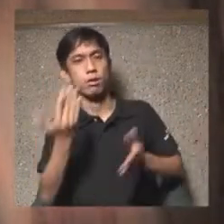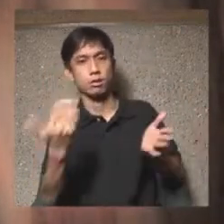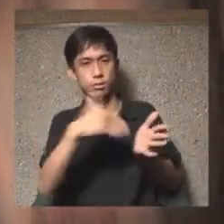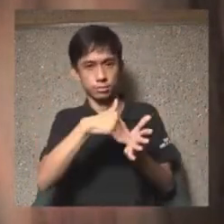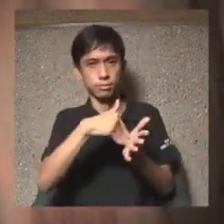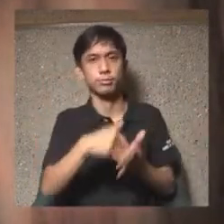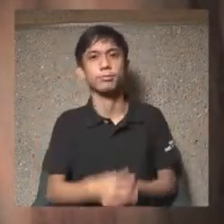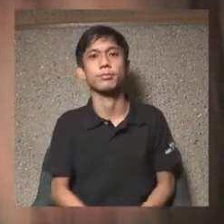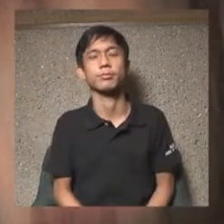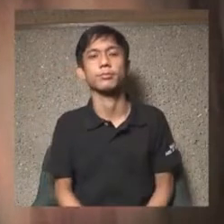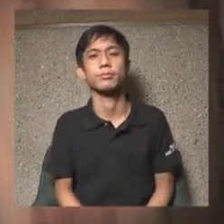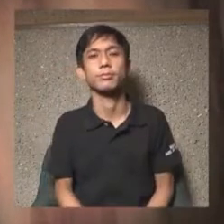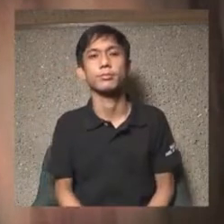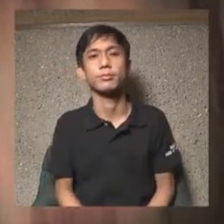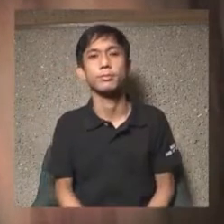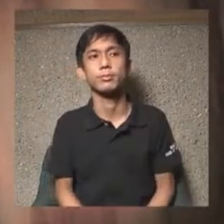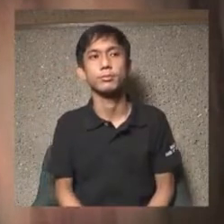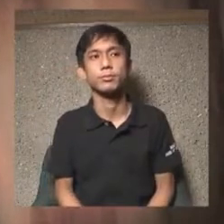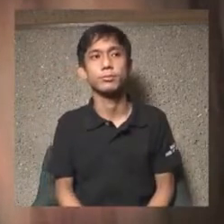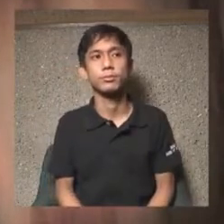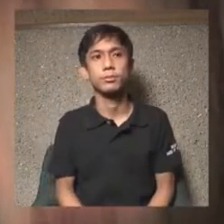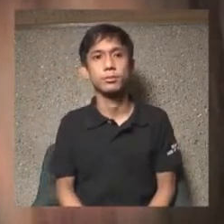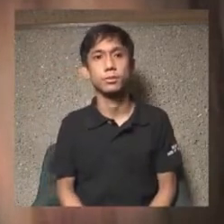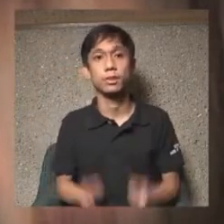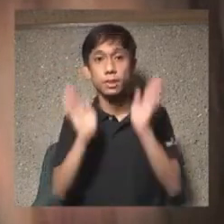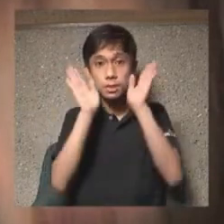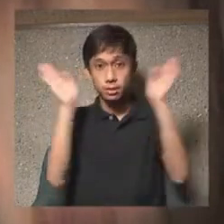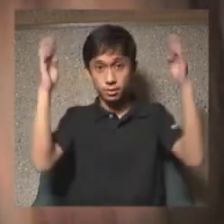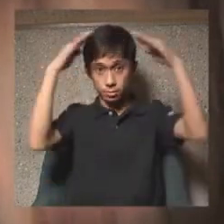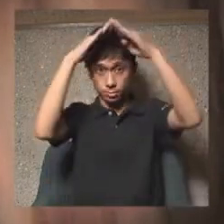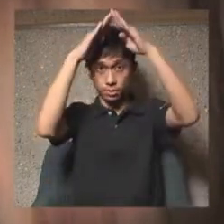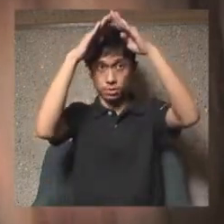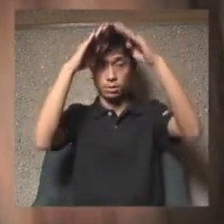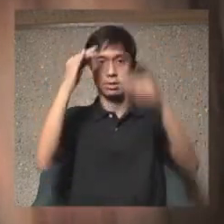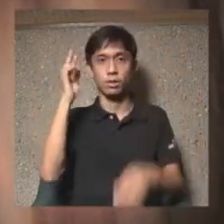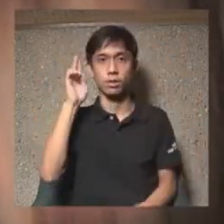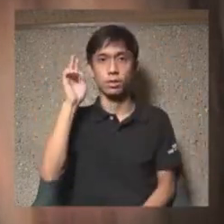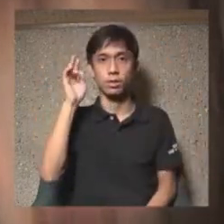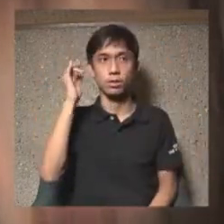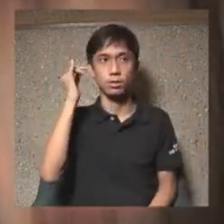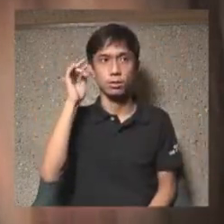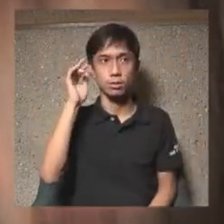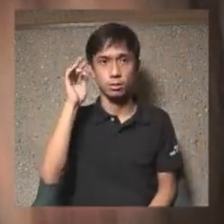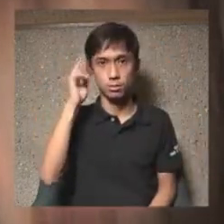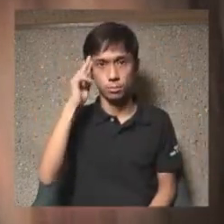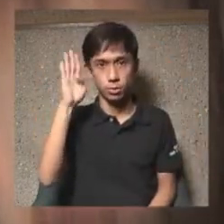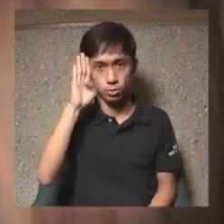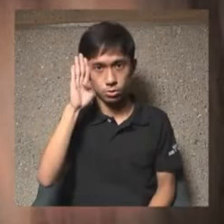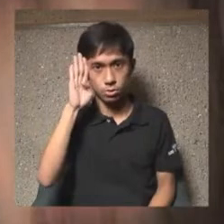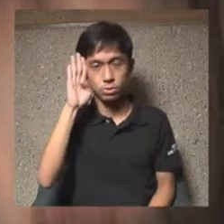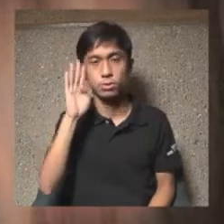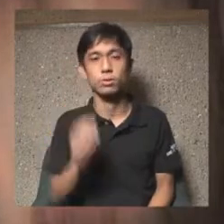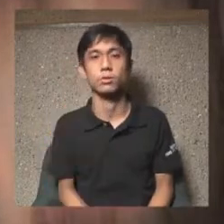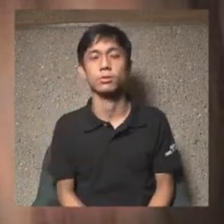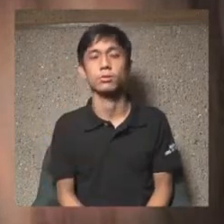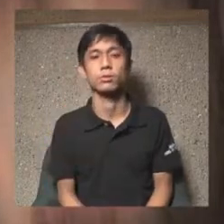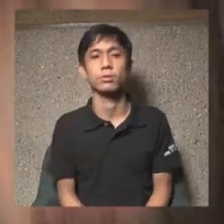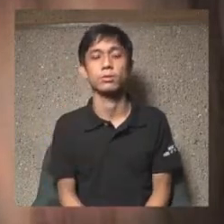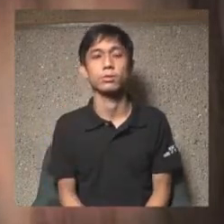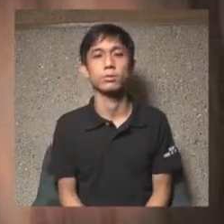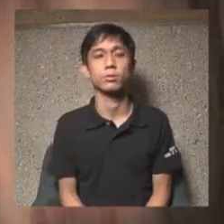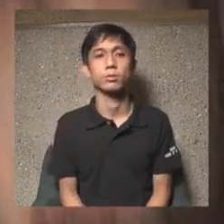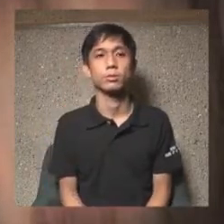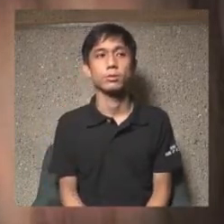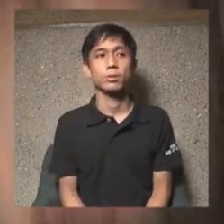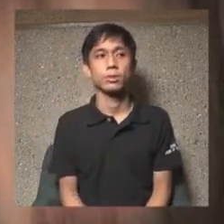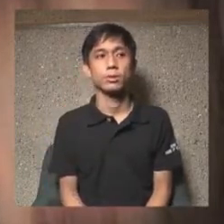Robert Barron said this. This is very nice. Listen to this. A holy person is someone who